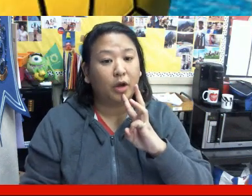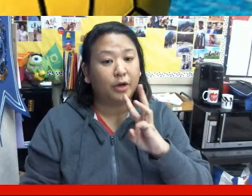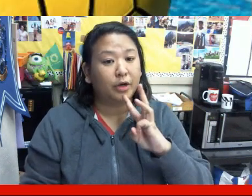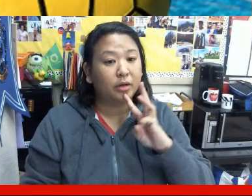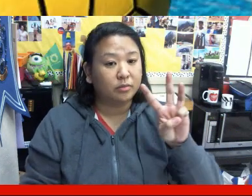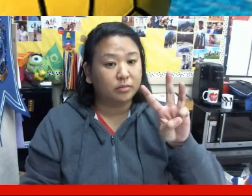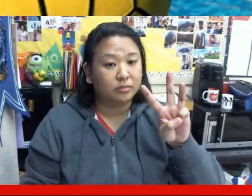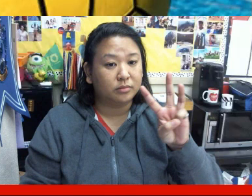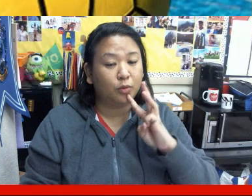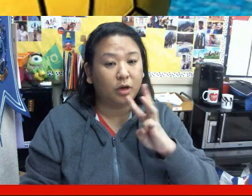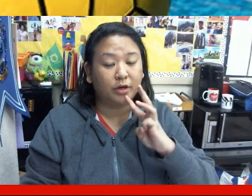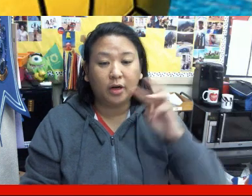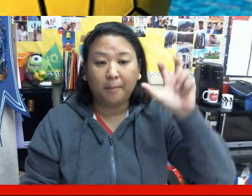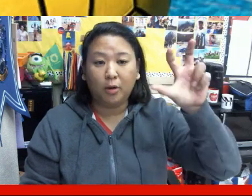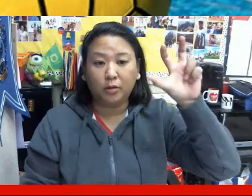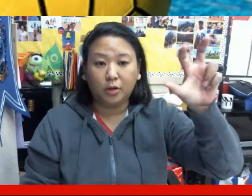Water,